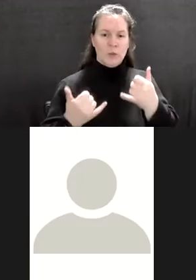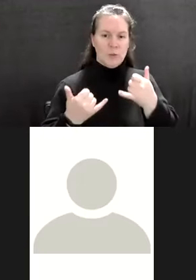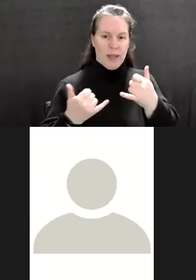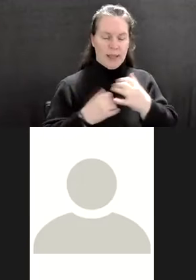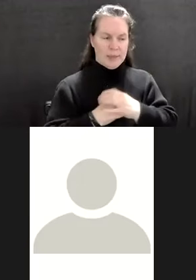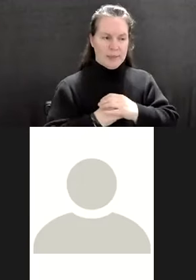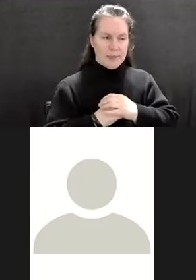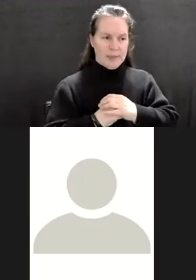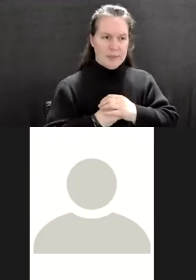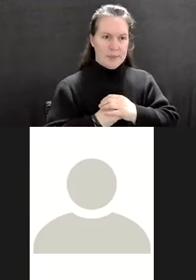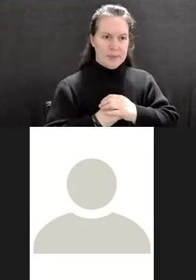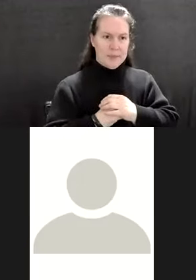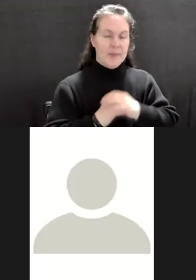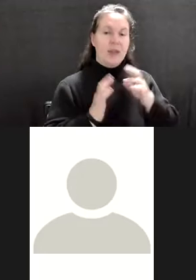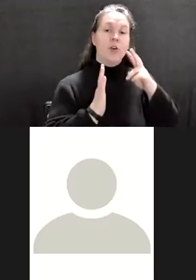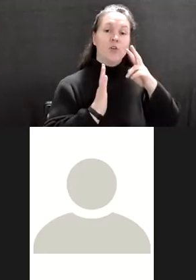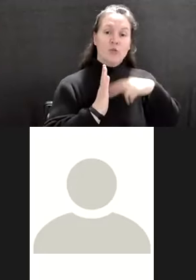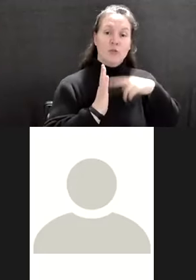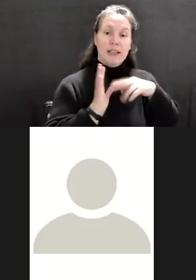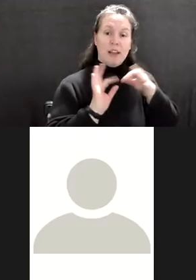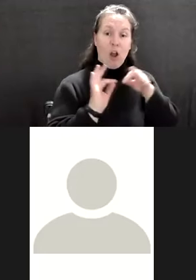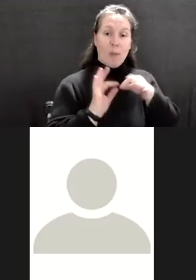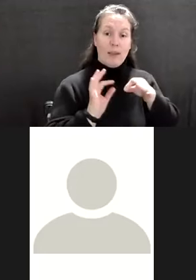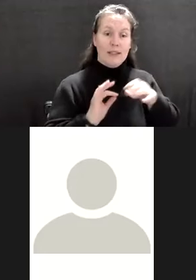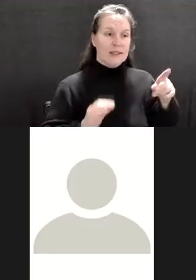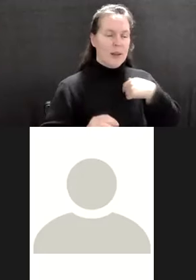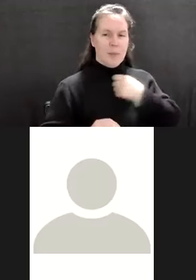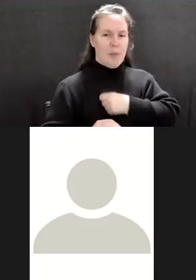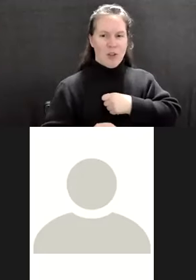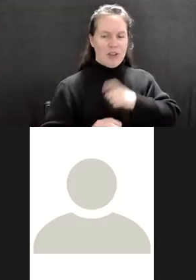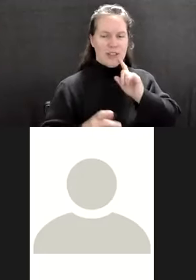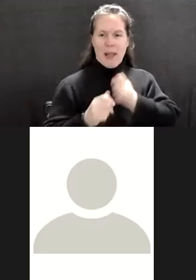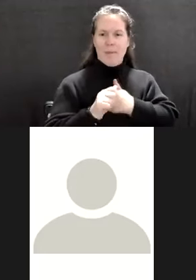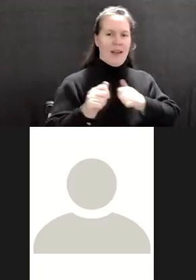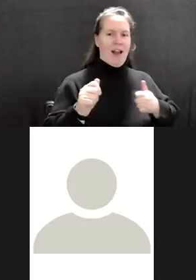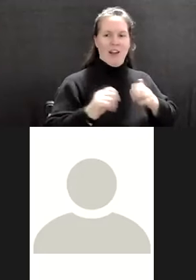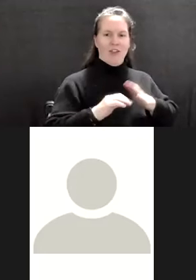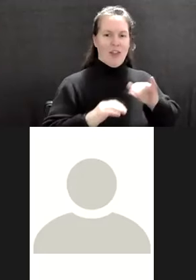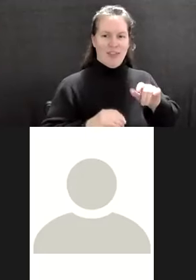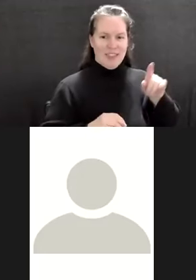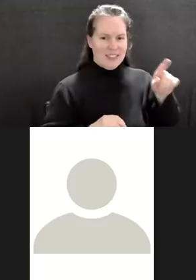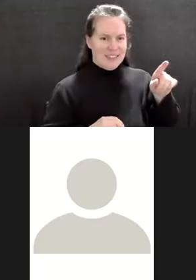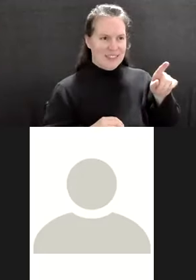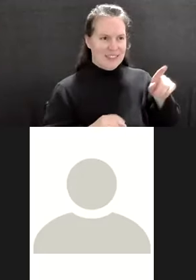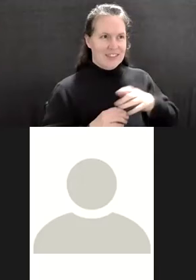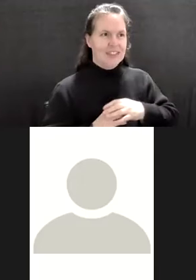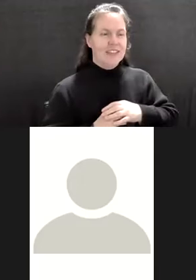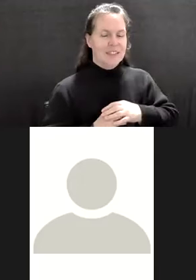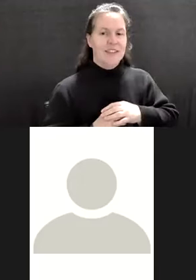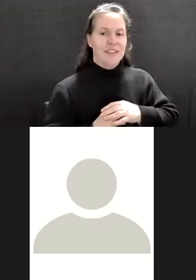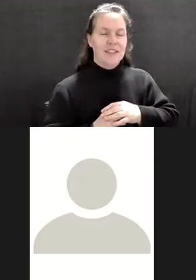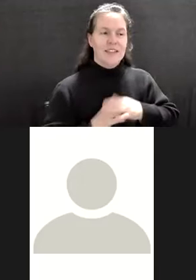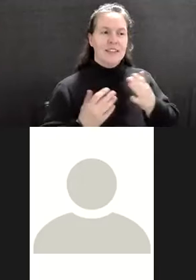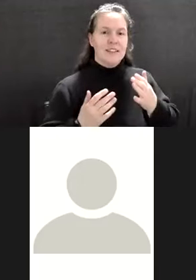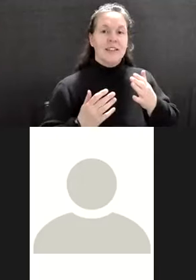reading the comments, and I apologize, I got far behind on this. So